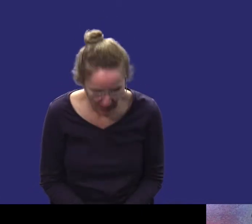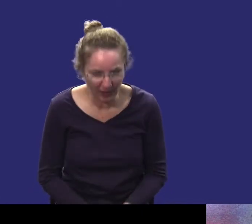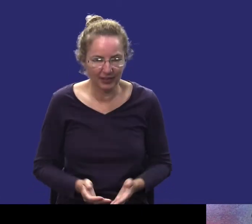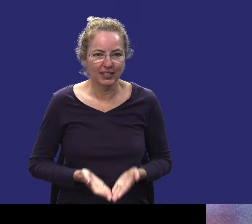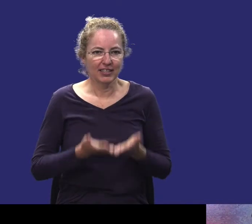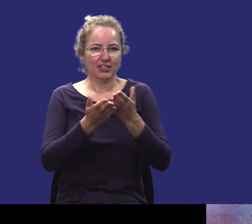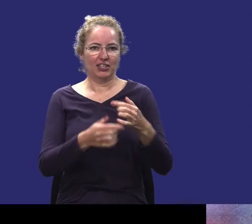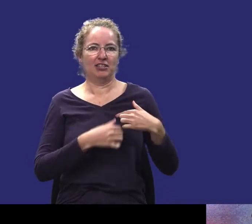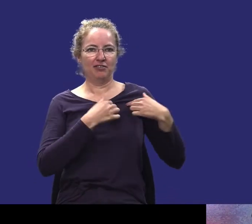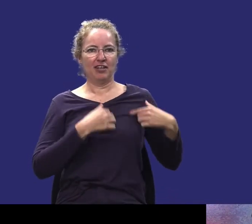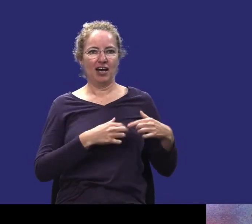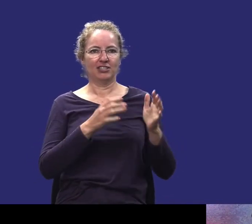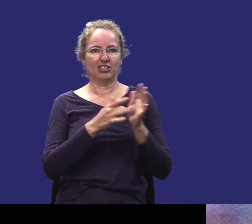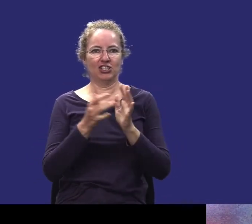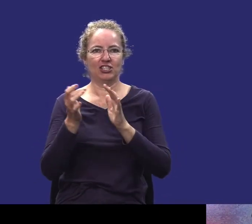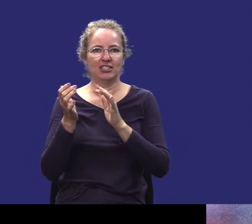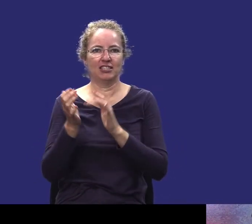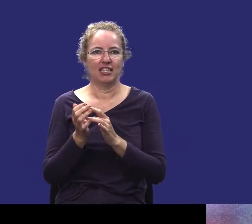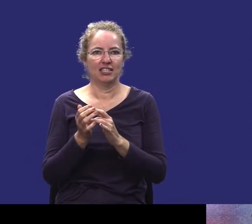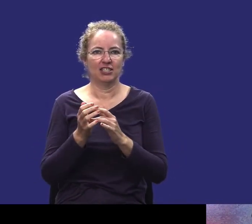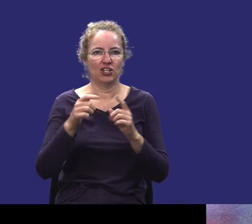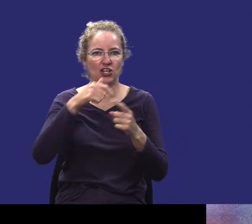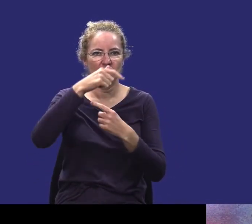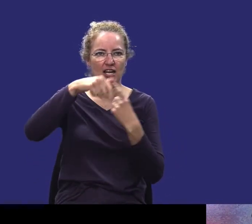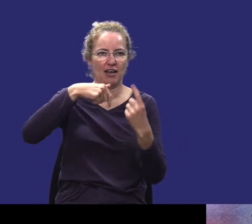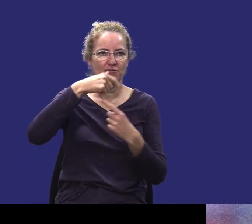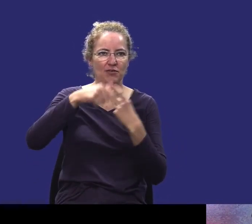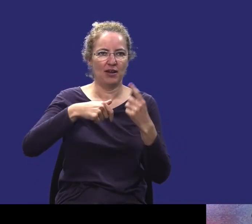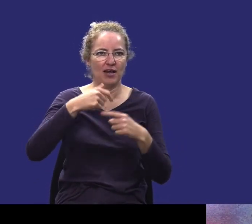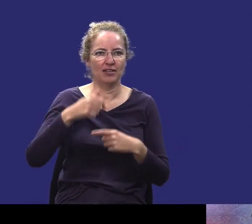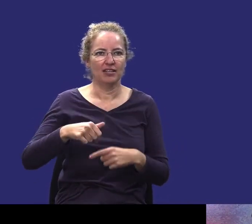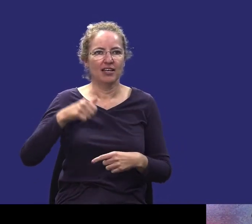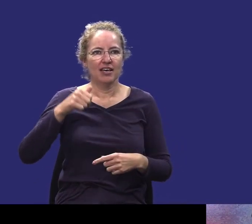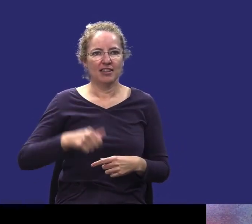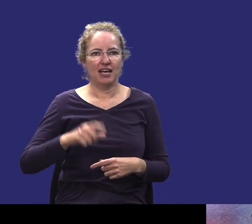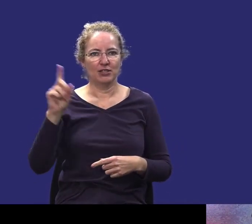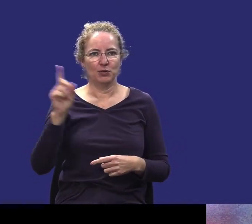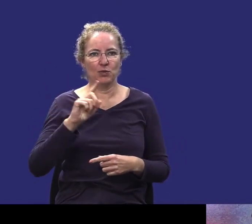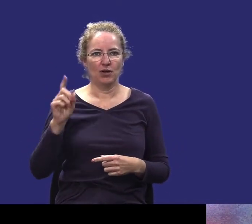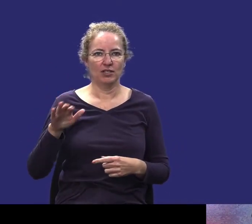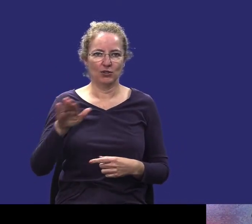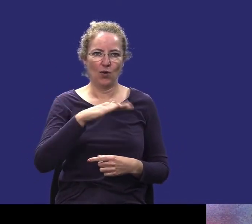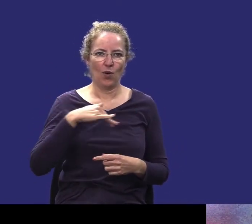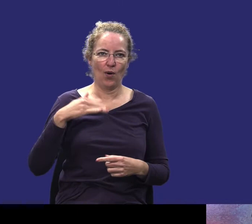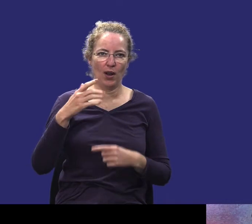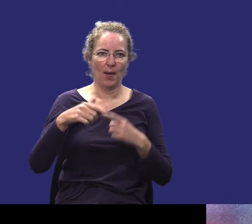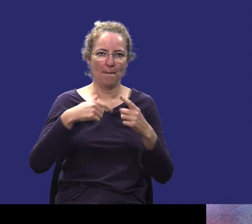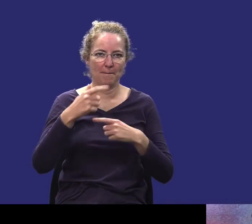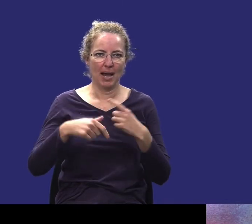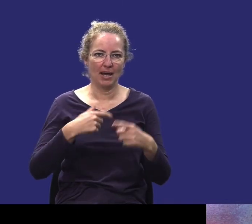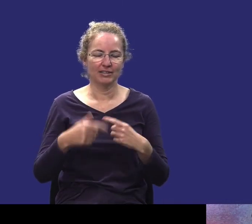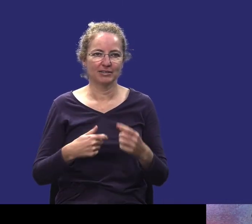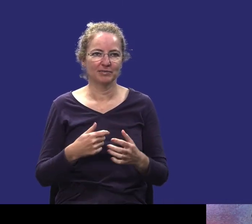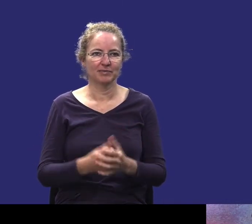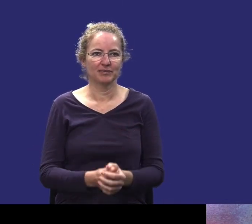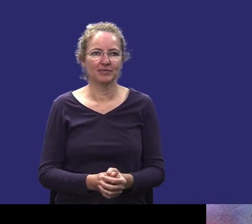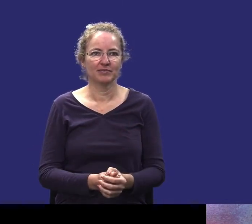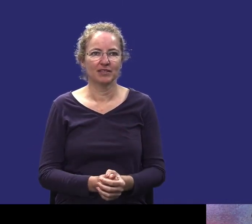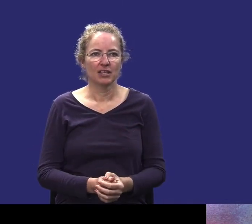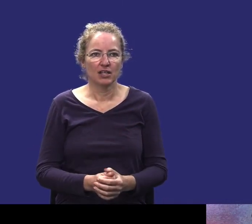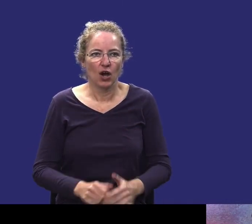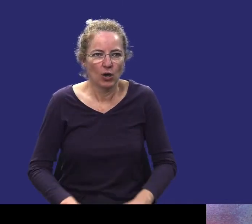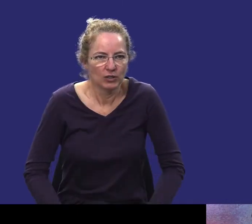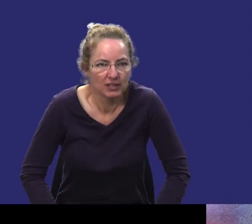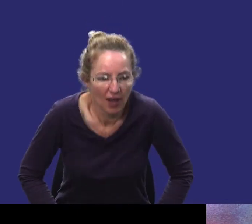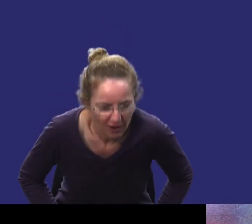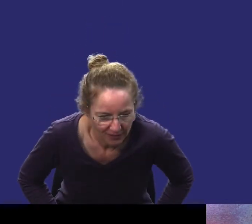all about. You give your heart to Jesus and you turn your life around, and that's what it's all about. Whole self, you